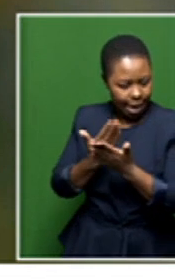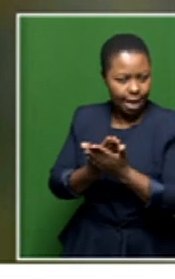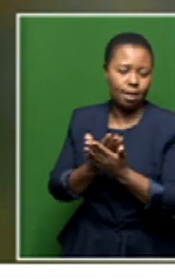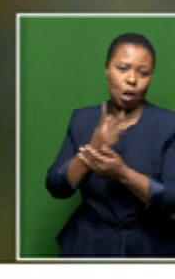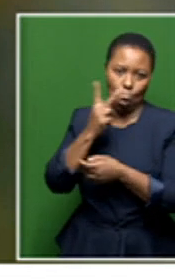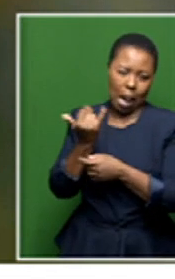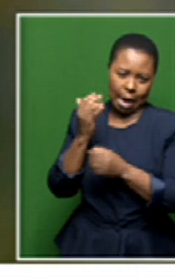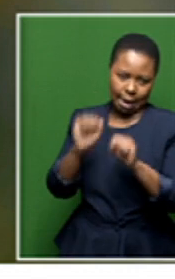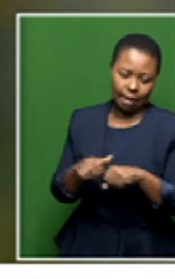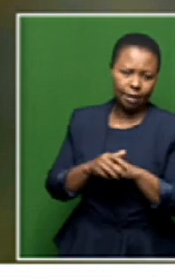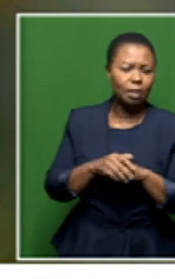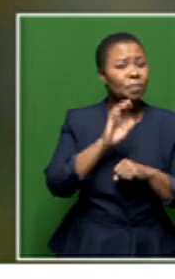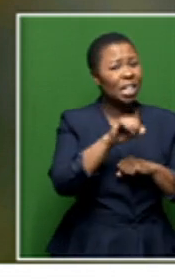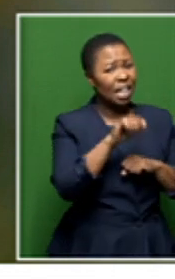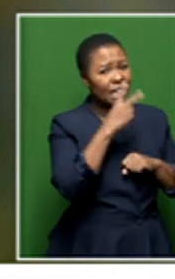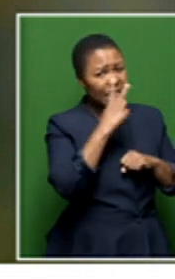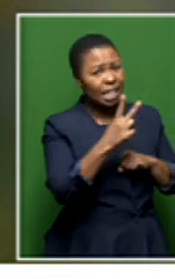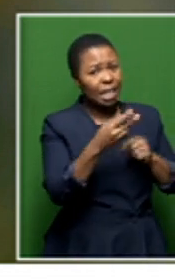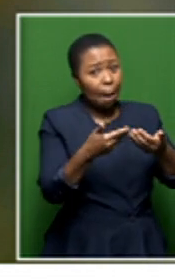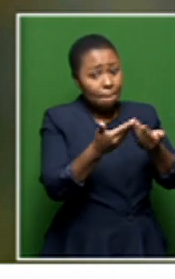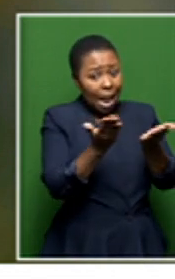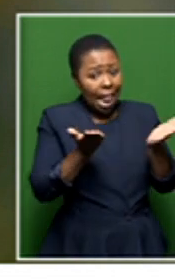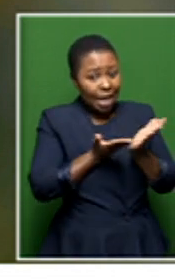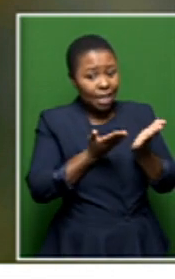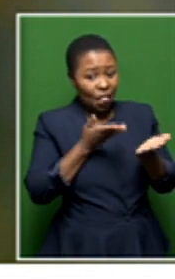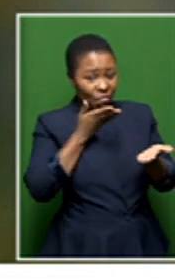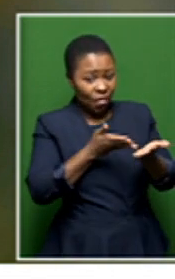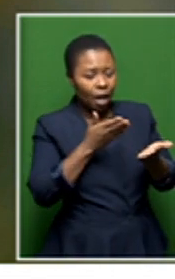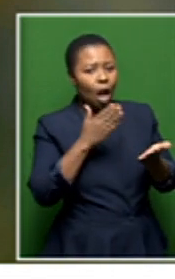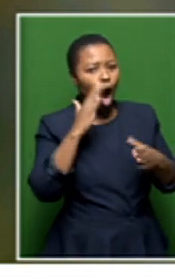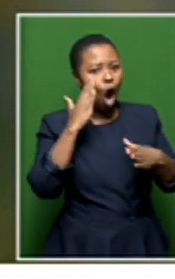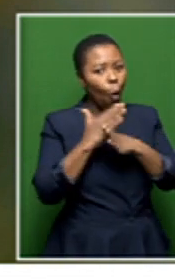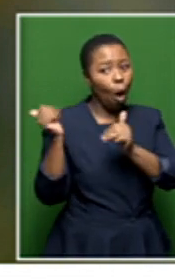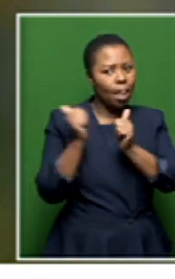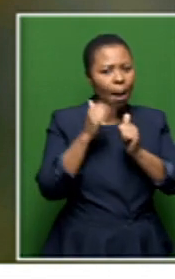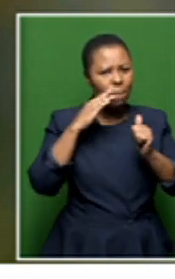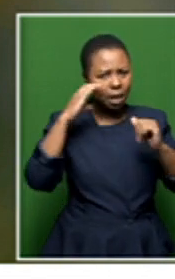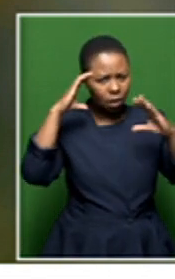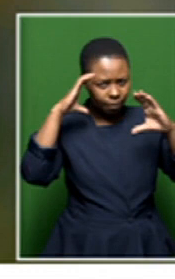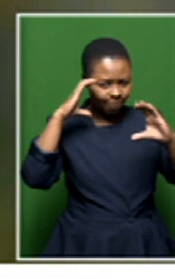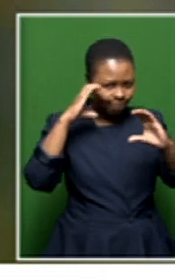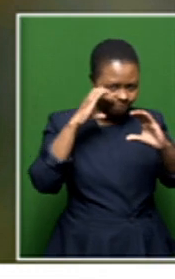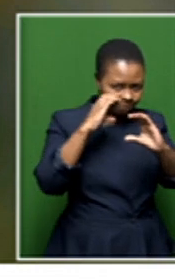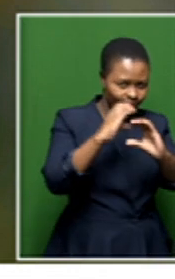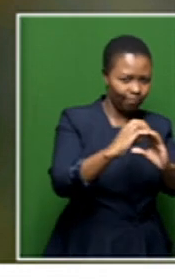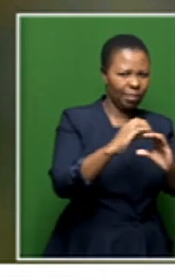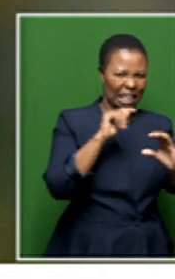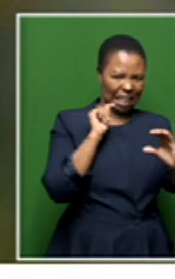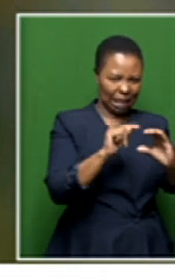Okay. And speaking of which, I see you've got a plate here, and I'm going to ask my colleague to maybe just zoom into this plate here. What have you got